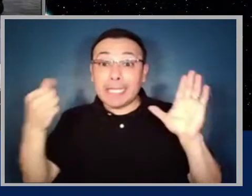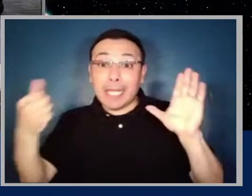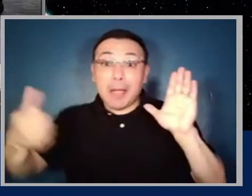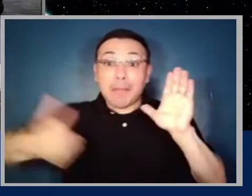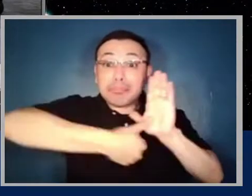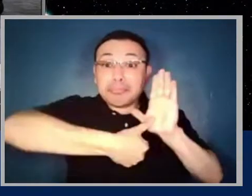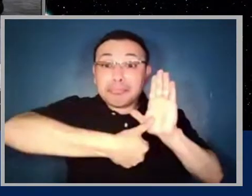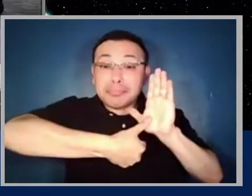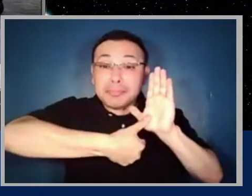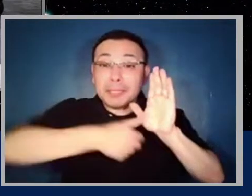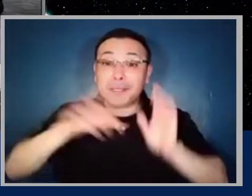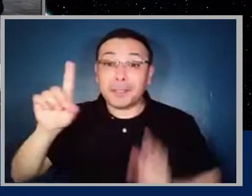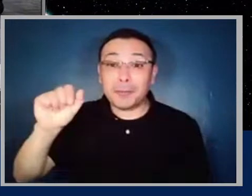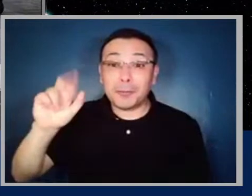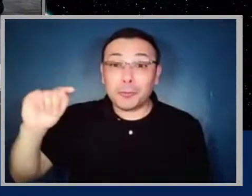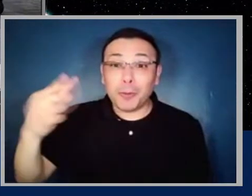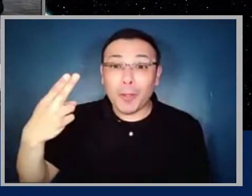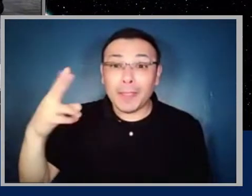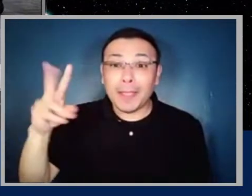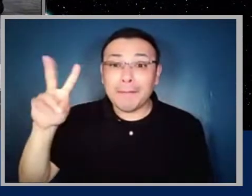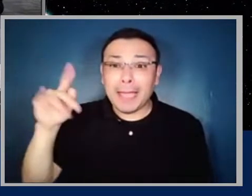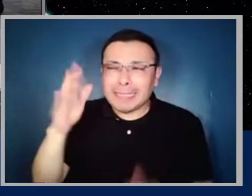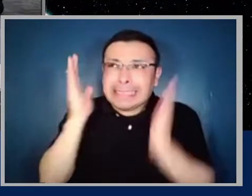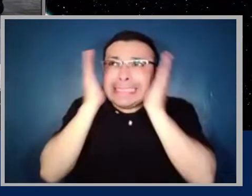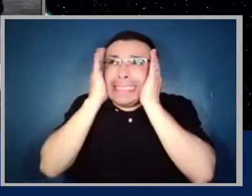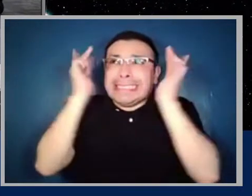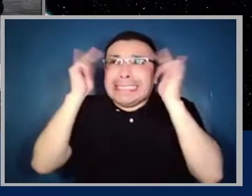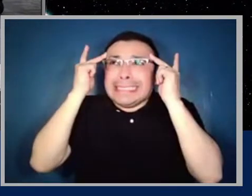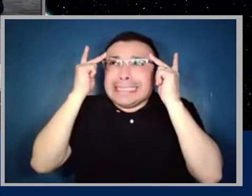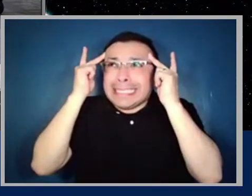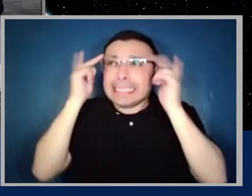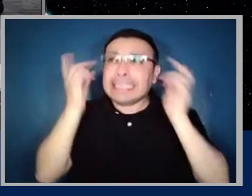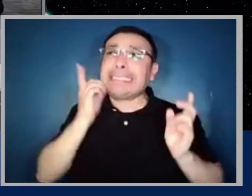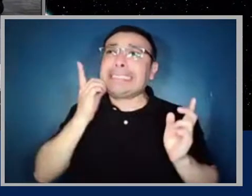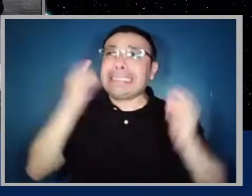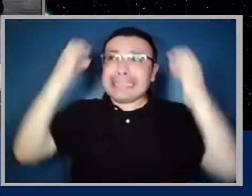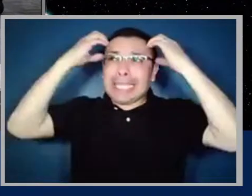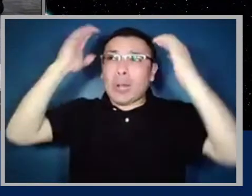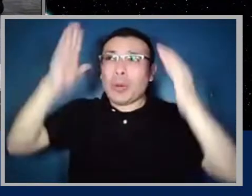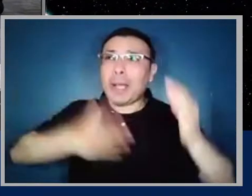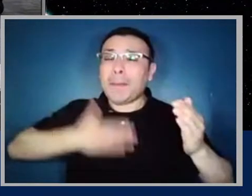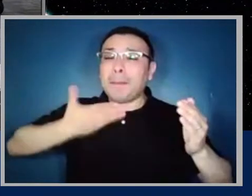Disney? And no, they're perfectly fine with it because it's